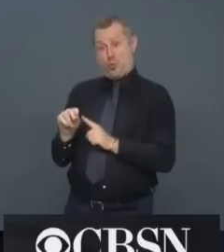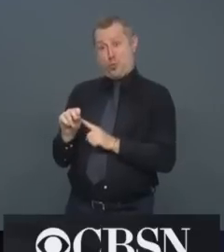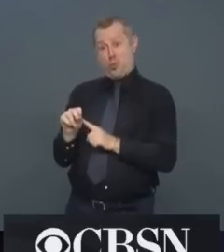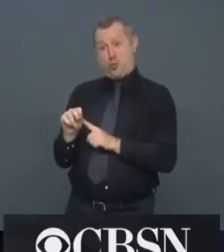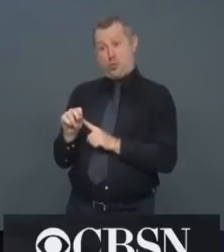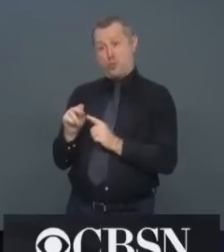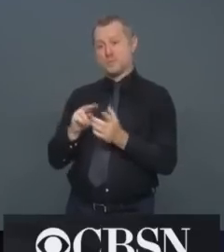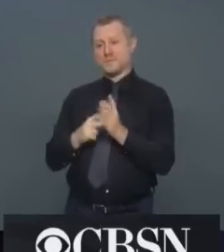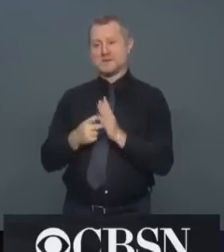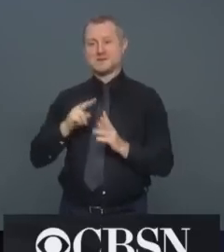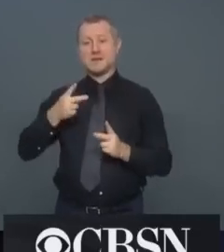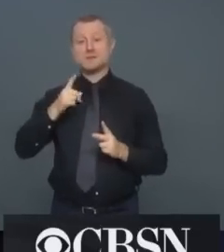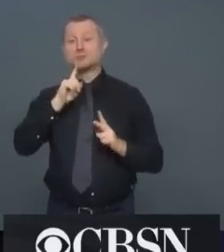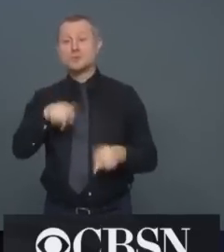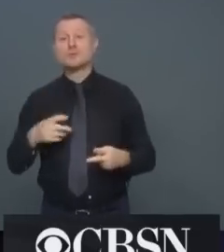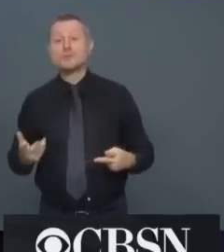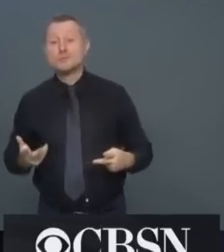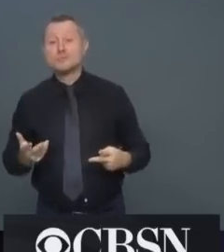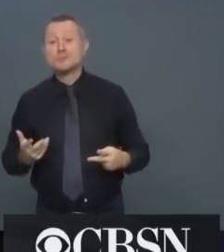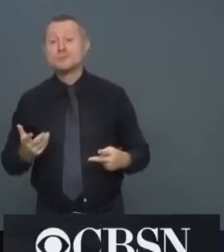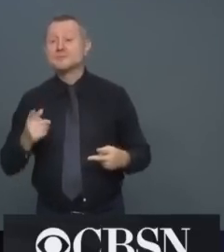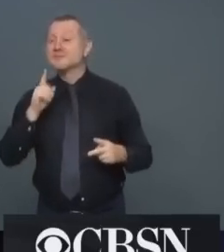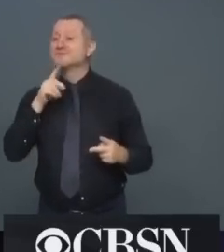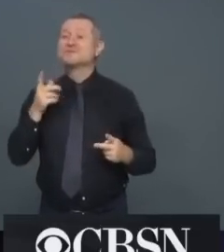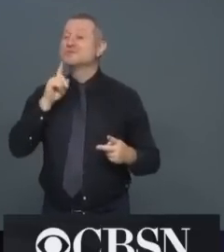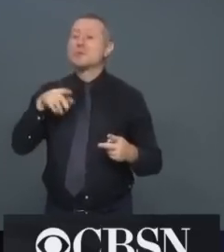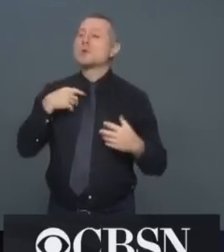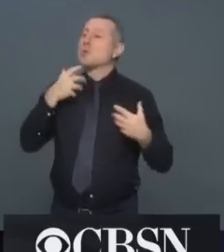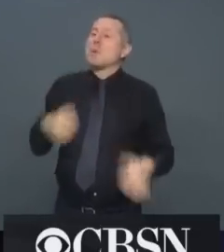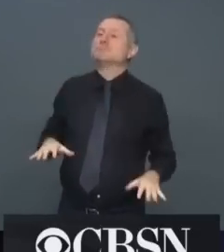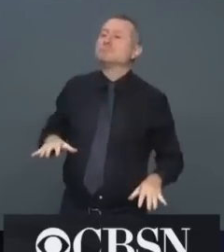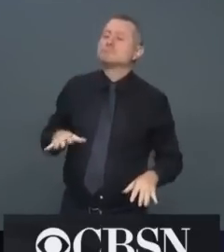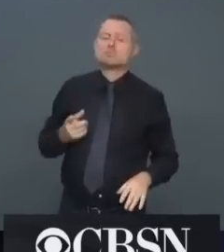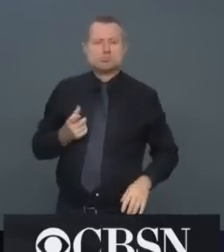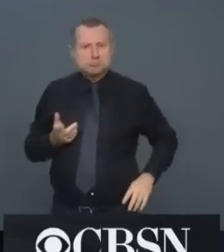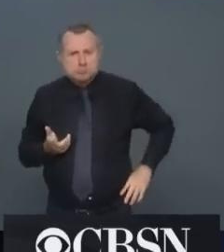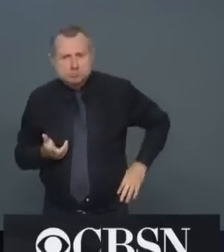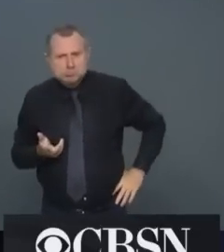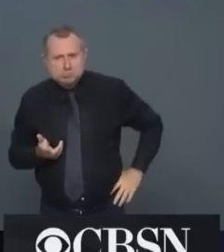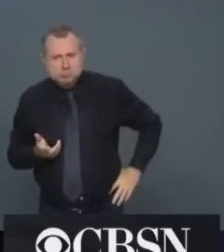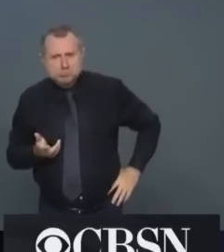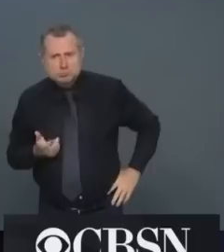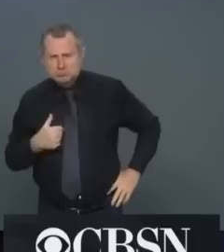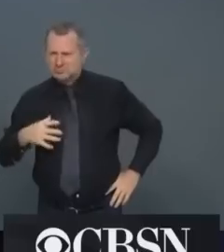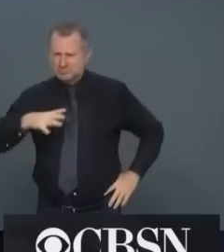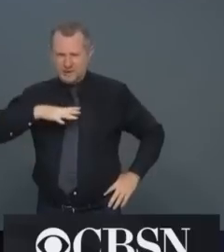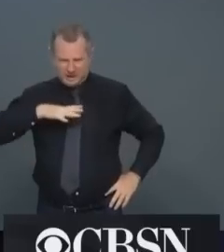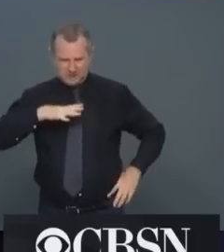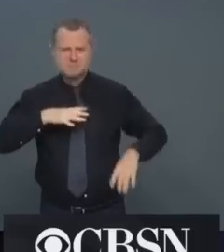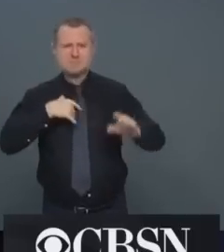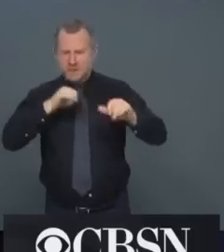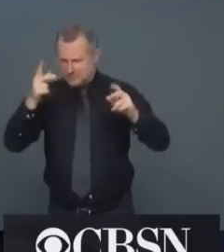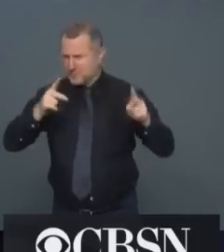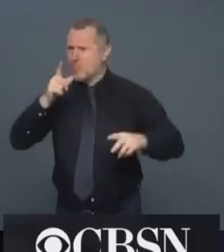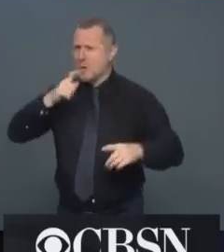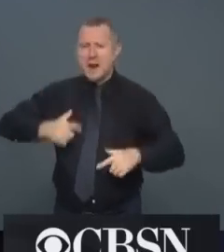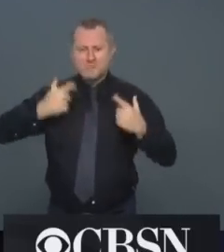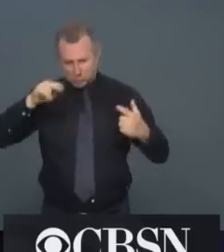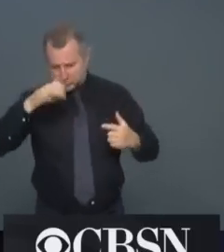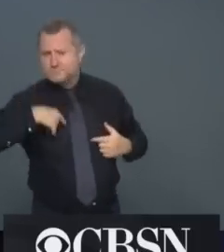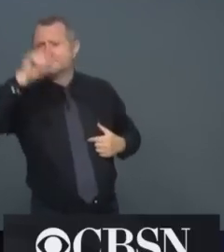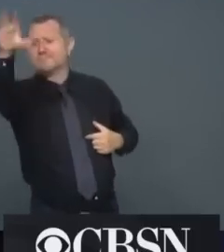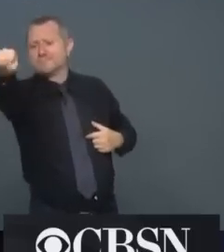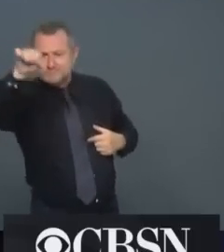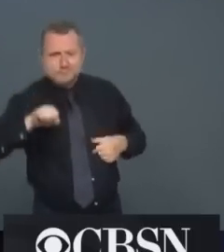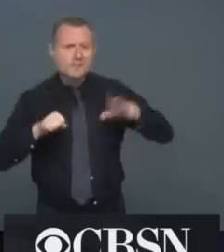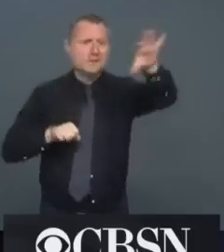no, I don't want to do it. And then, you know, I'll find people in New York to lead the effort. Maybe it'll be easier if